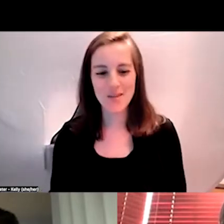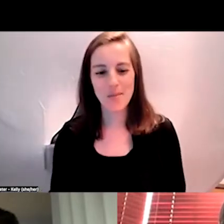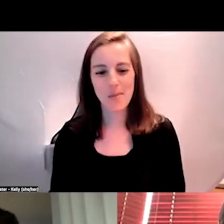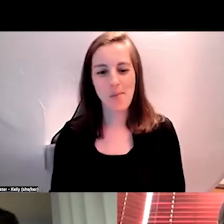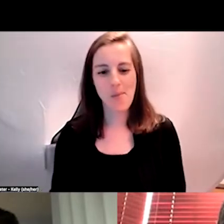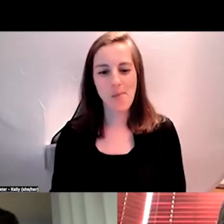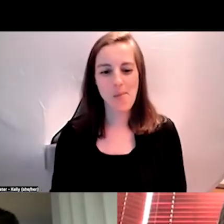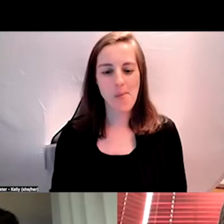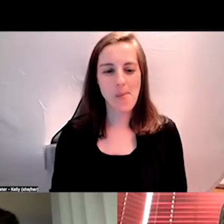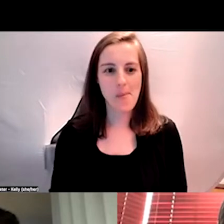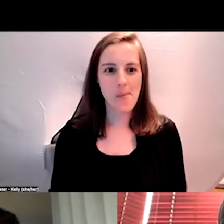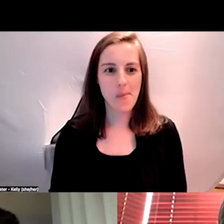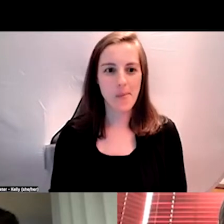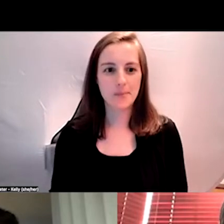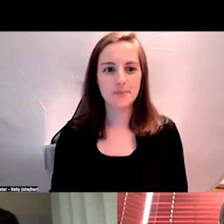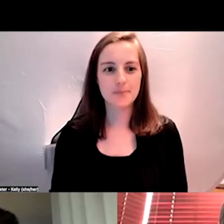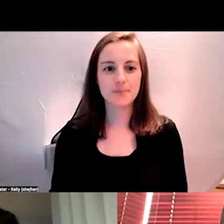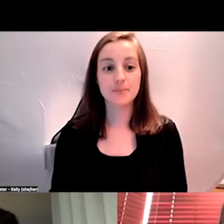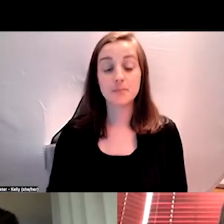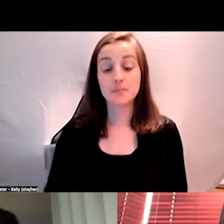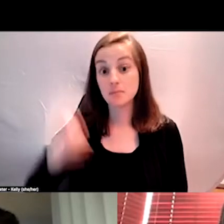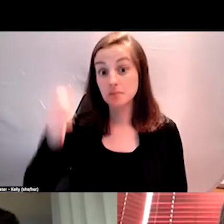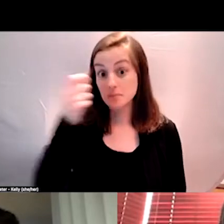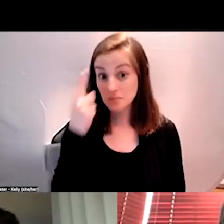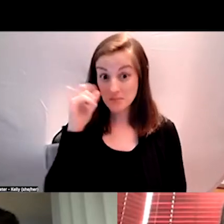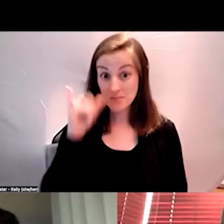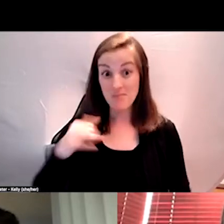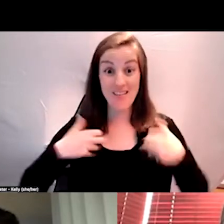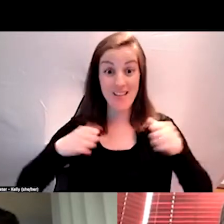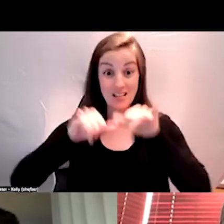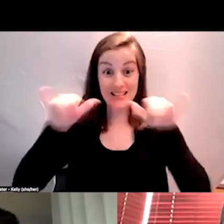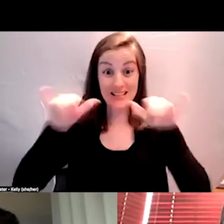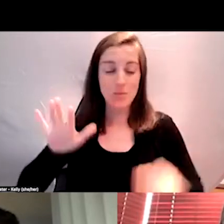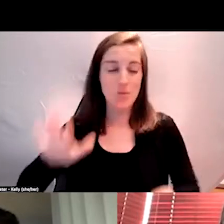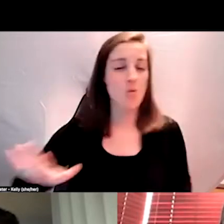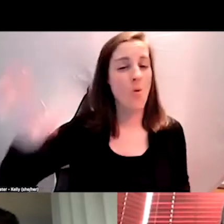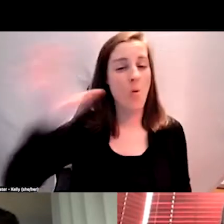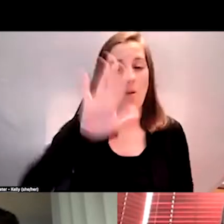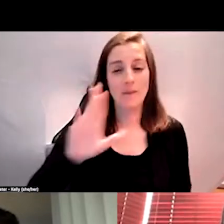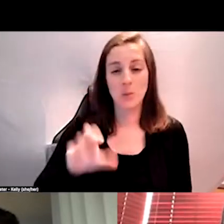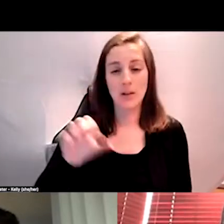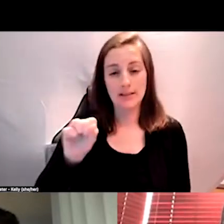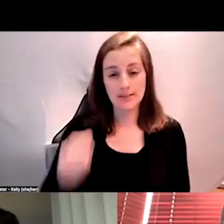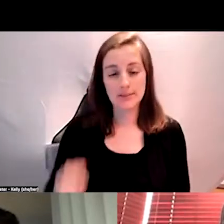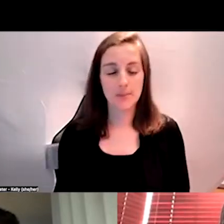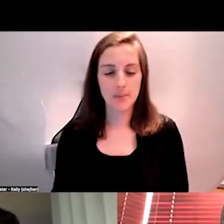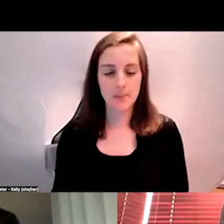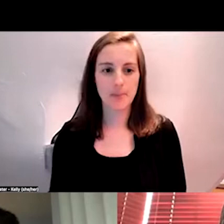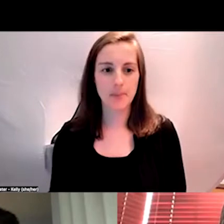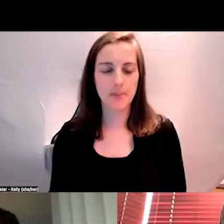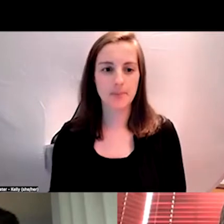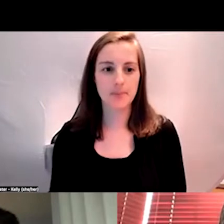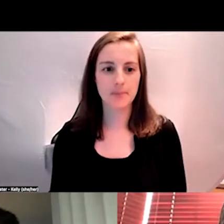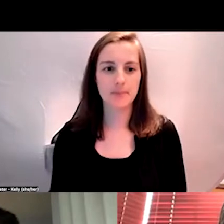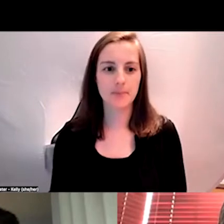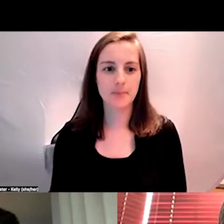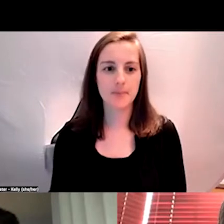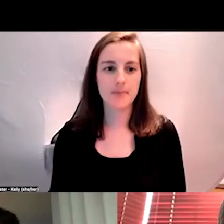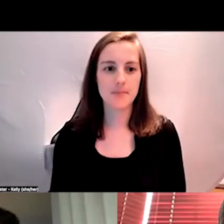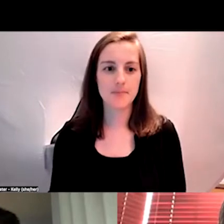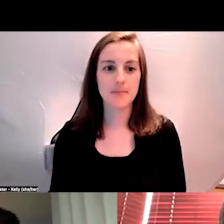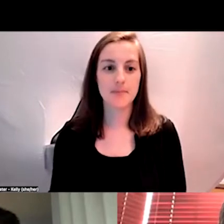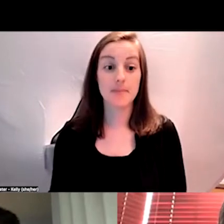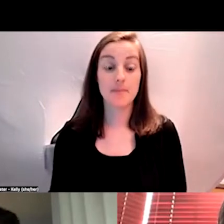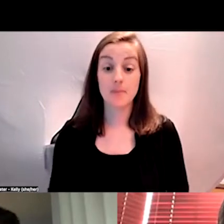And these health systems are across the entire country of the United States. The New England